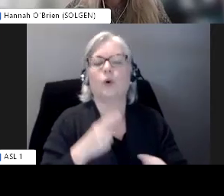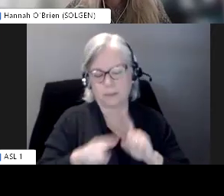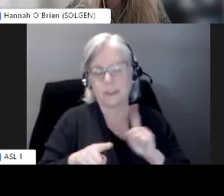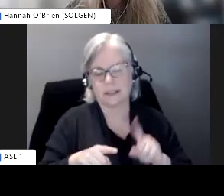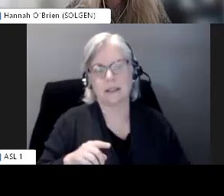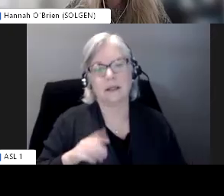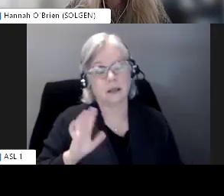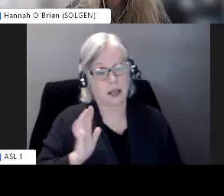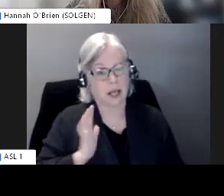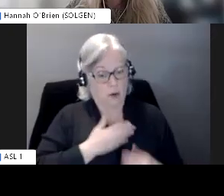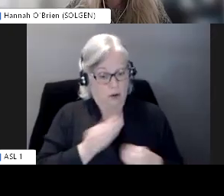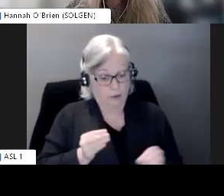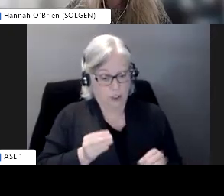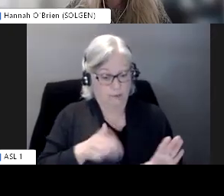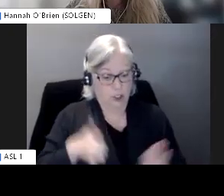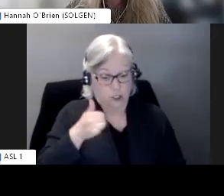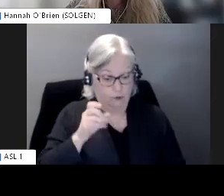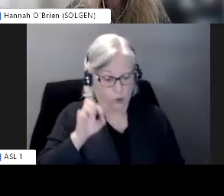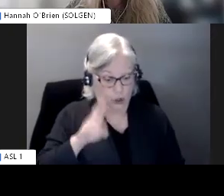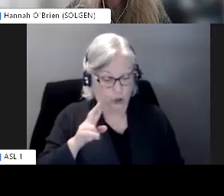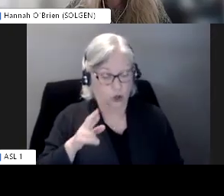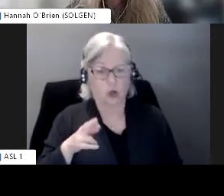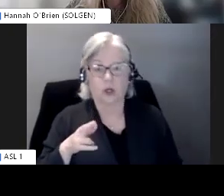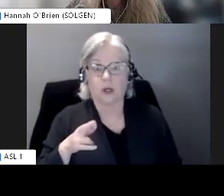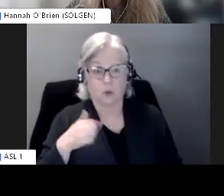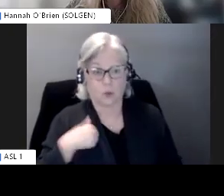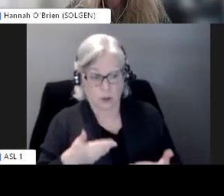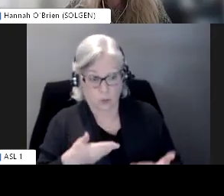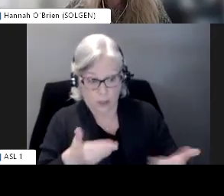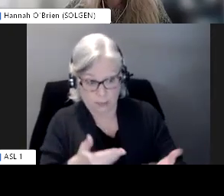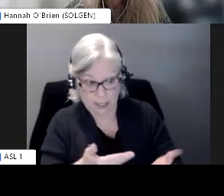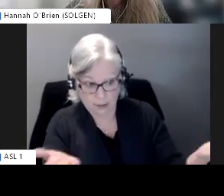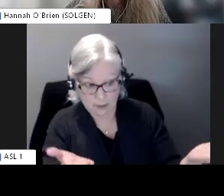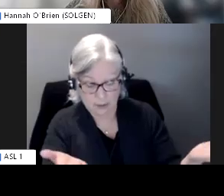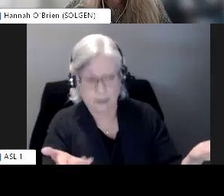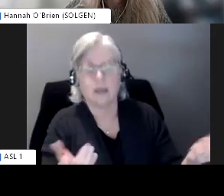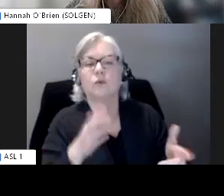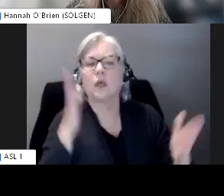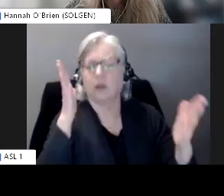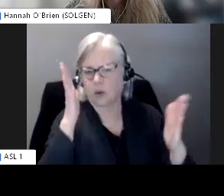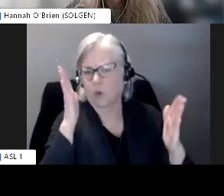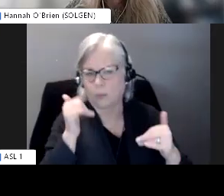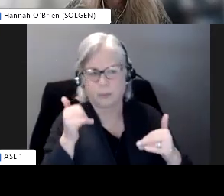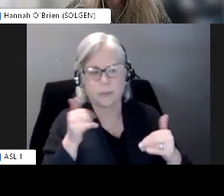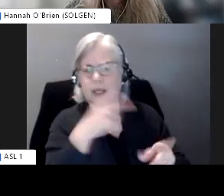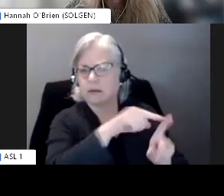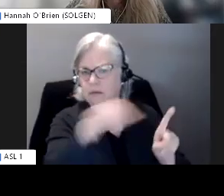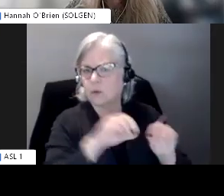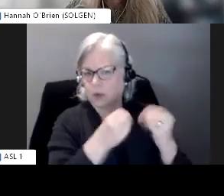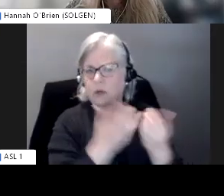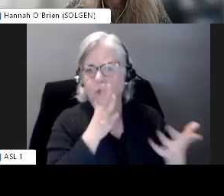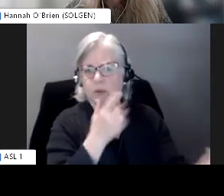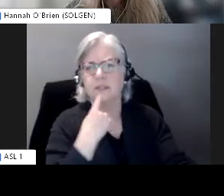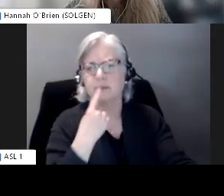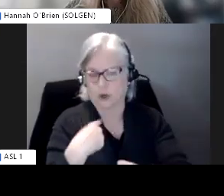Office of the Chief Coroner hope that organizations will respond to our recommendations.